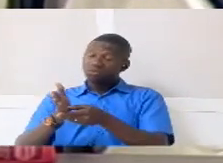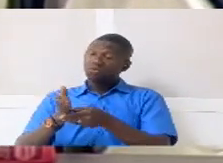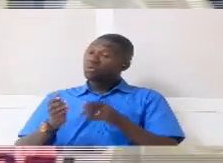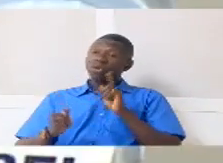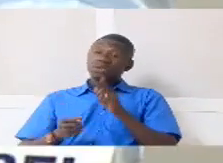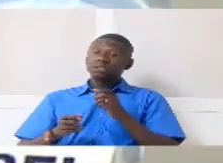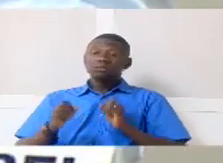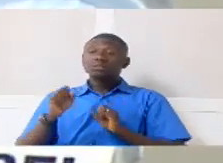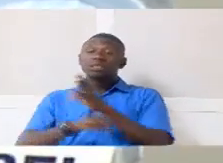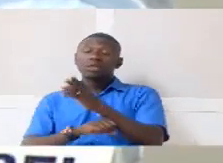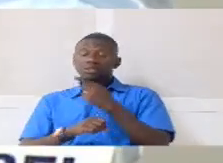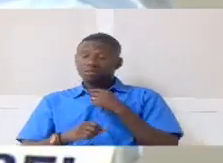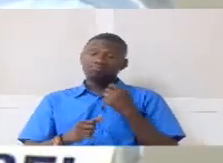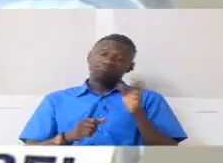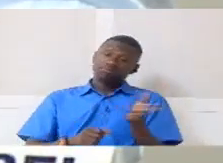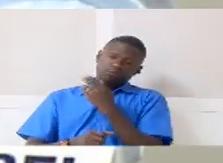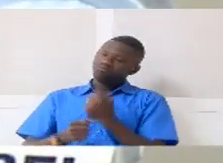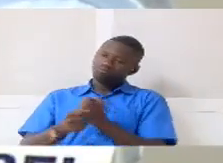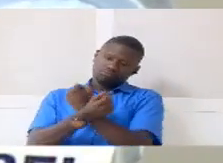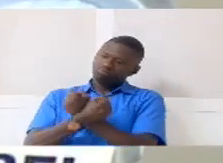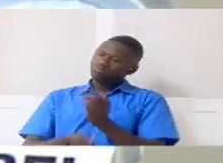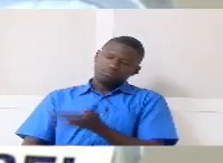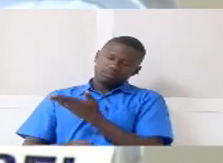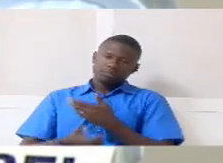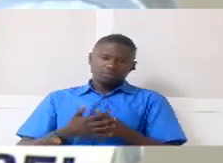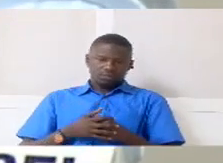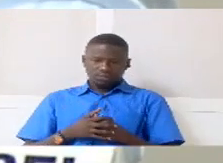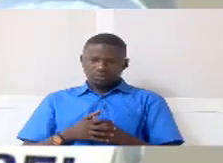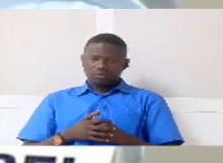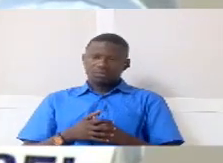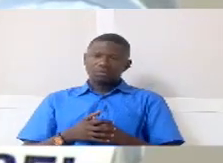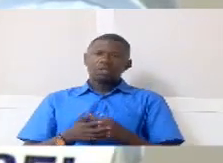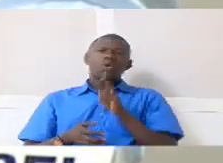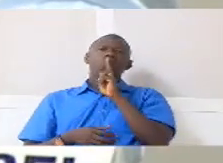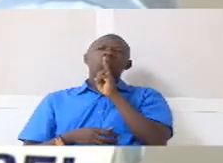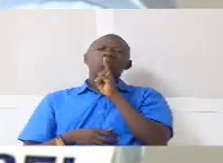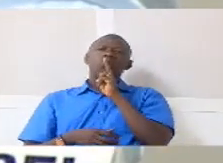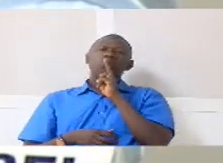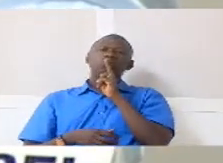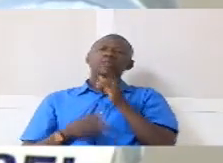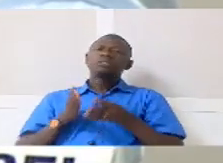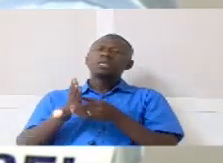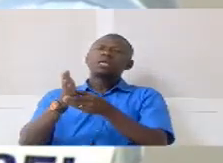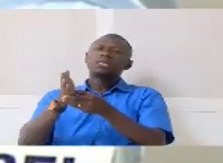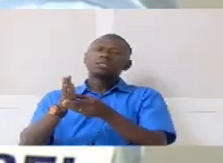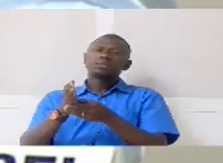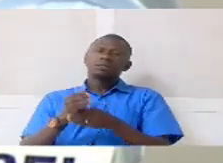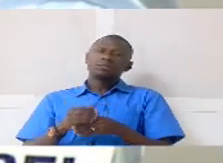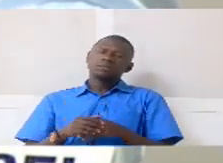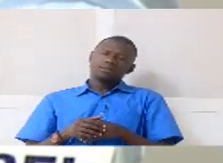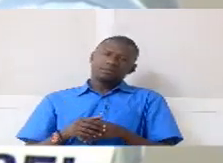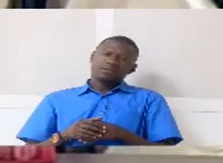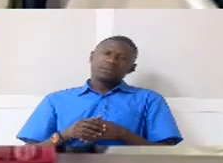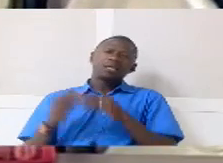And which director general are you referring to? Umu director general Jumaleti meyo kamadi. Okay, David Damala time ola.